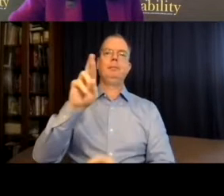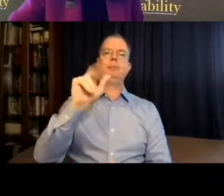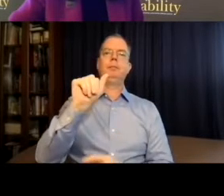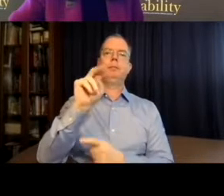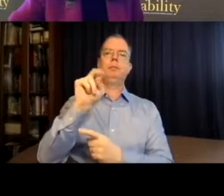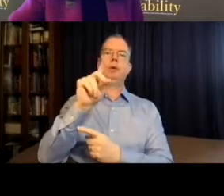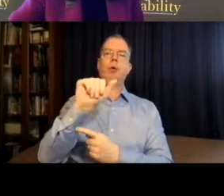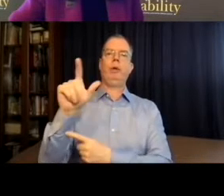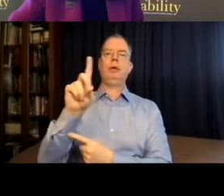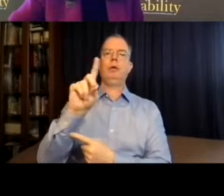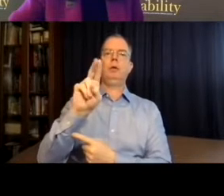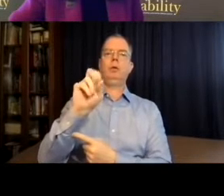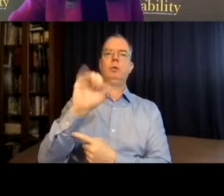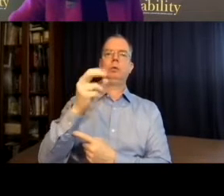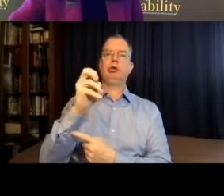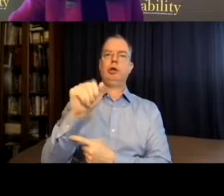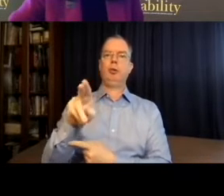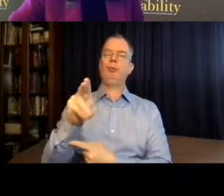Deschanel.